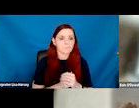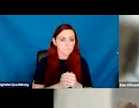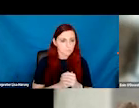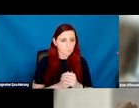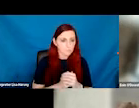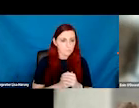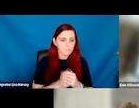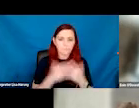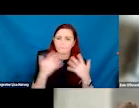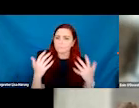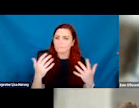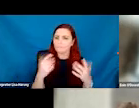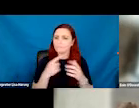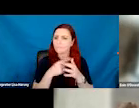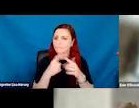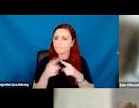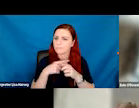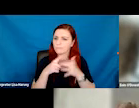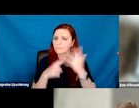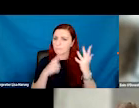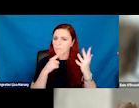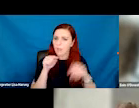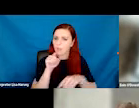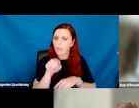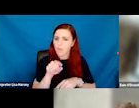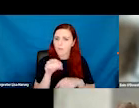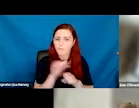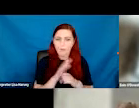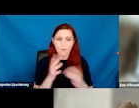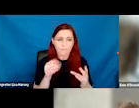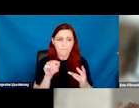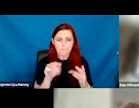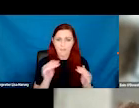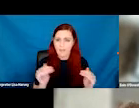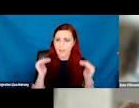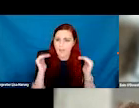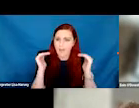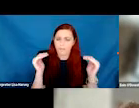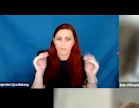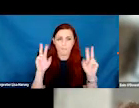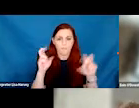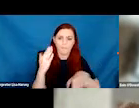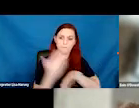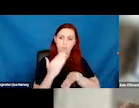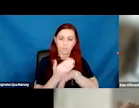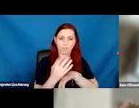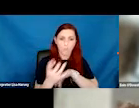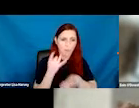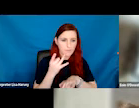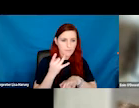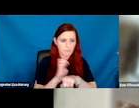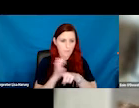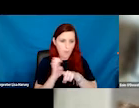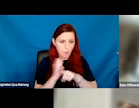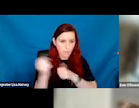What are our minimum performances? They're set out in a high level functional requirements that adequate provision is made for people